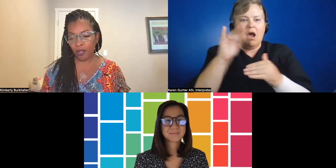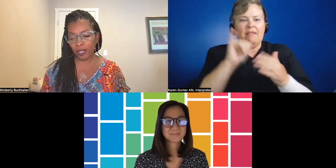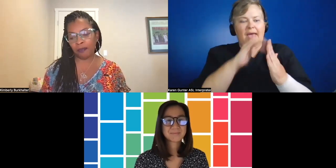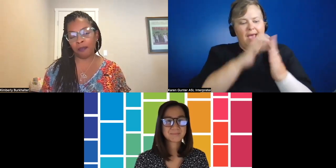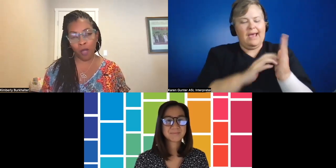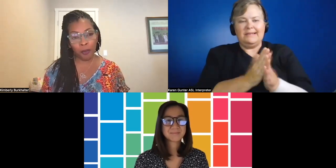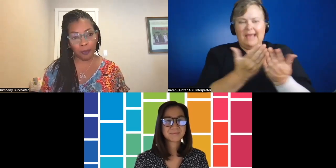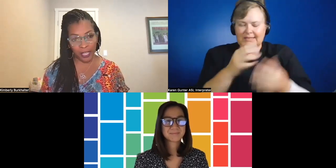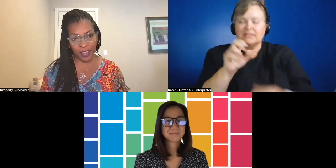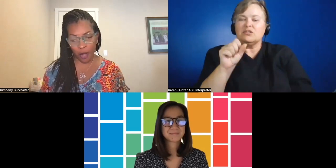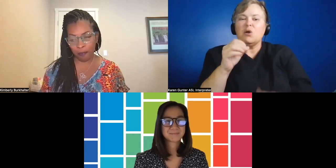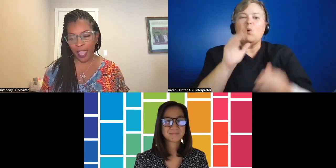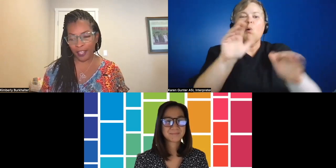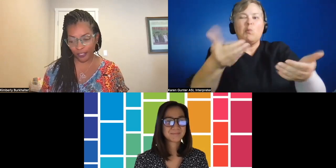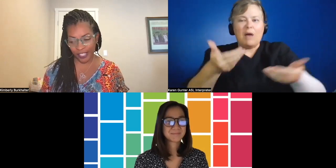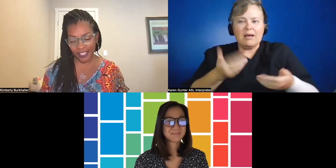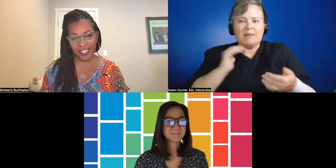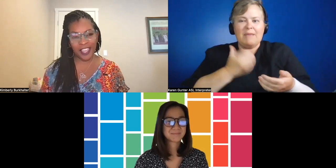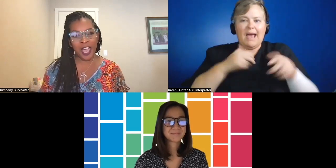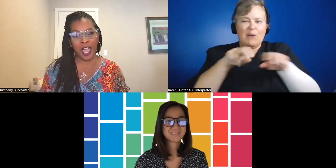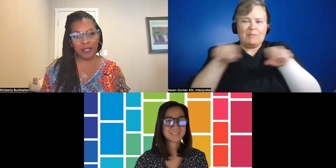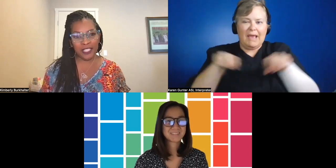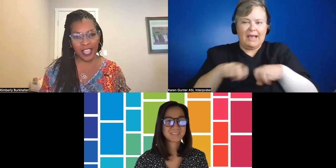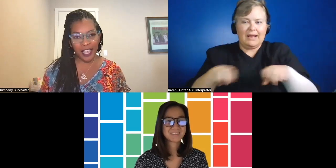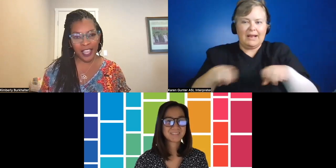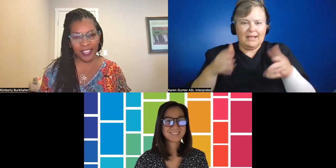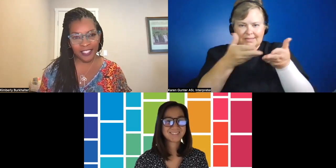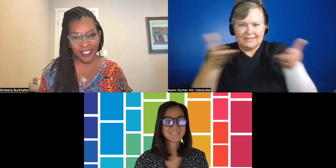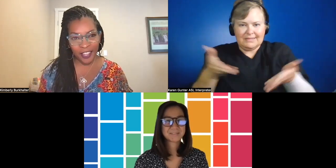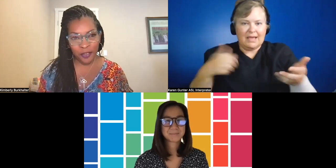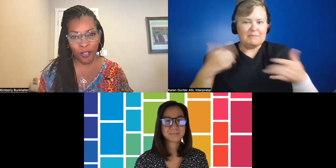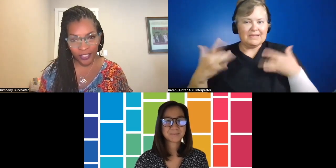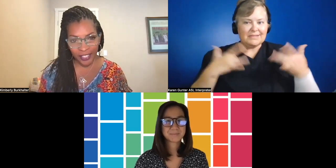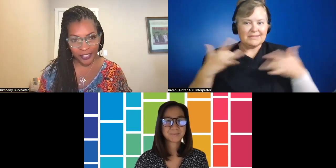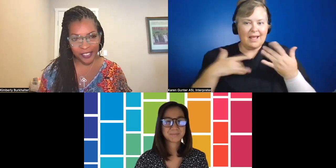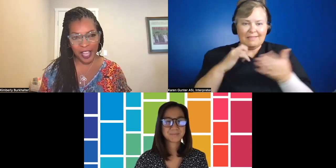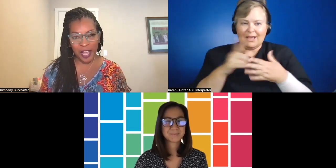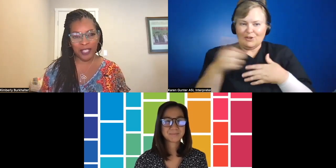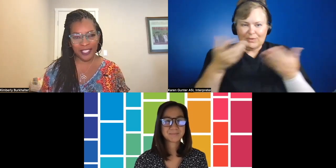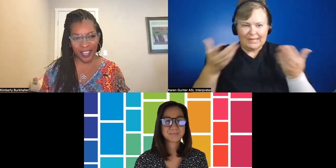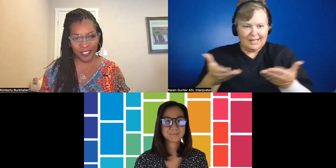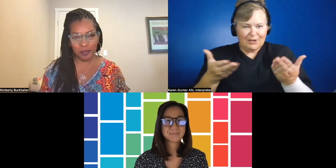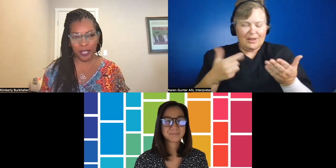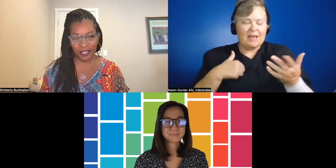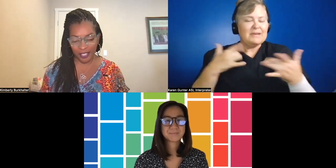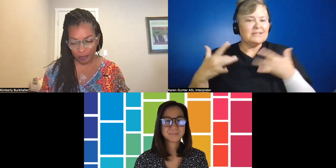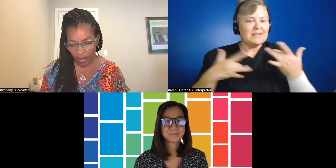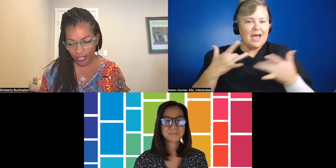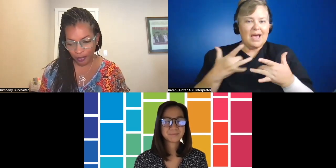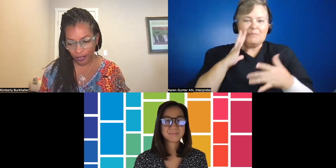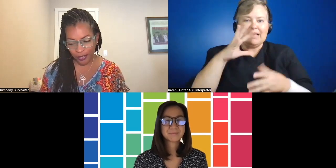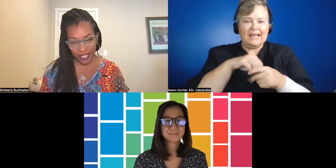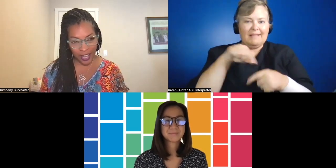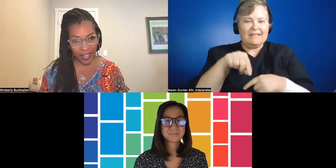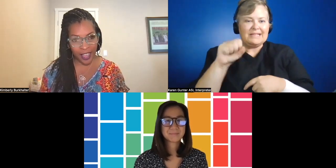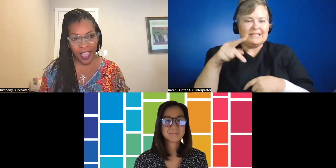in welcoming our panelists. I'm excited that you all are here. I'm excited to be in this space